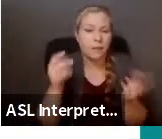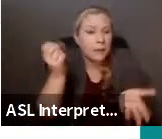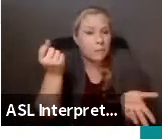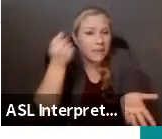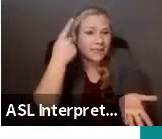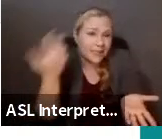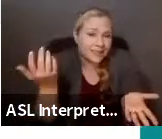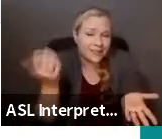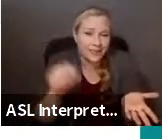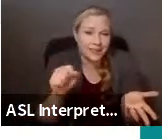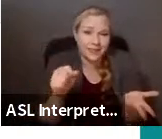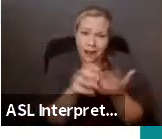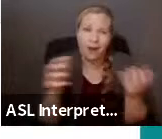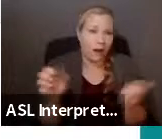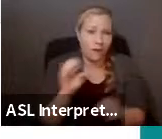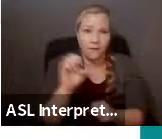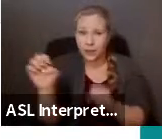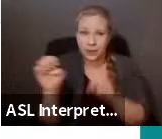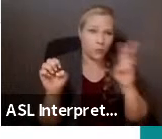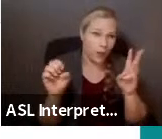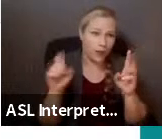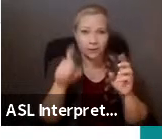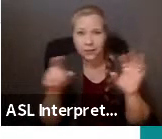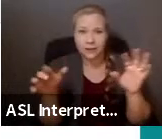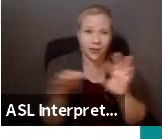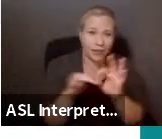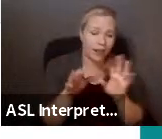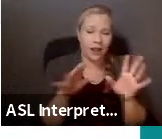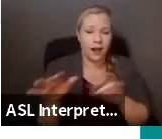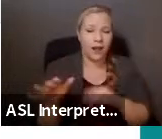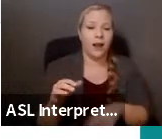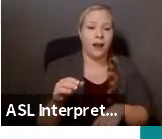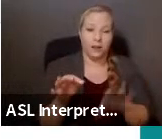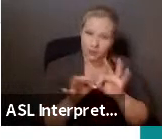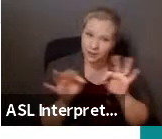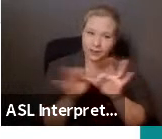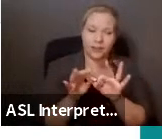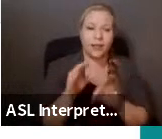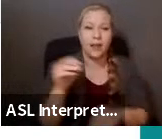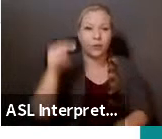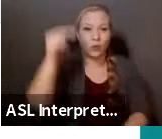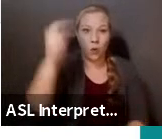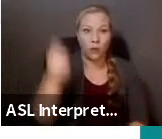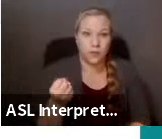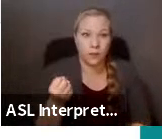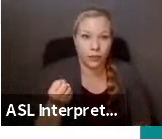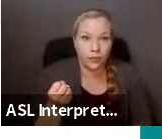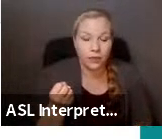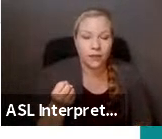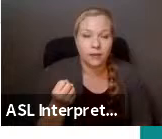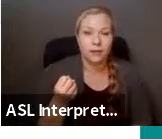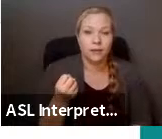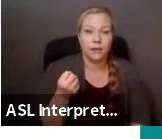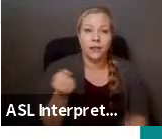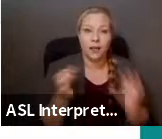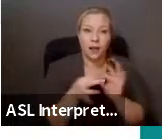of key east-west connections, and then some important north-south connections on the west side,